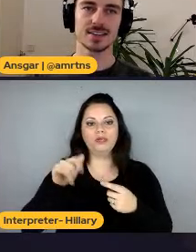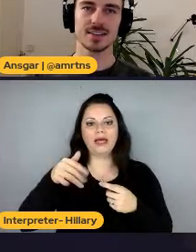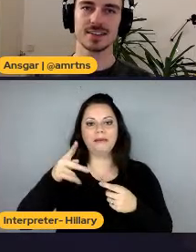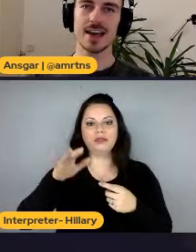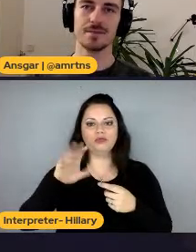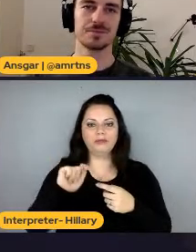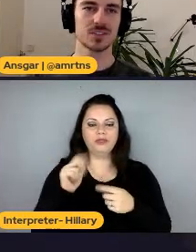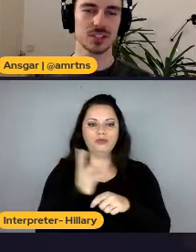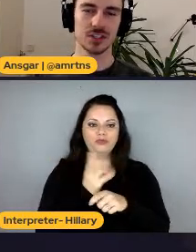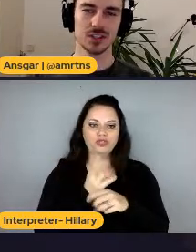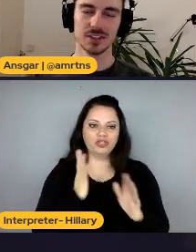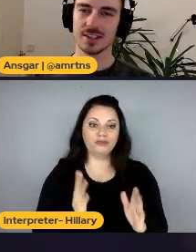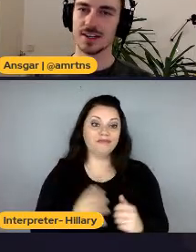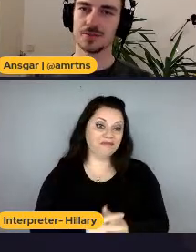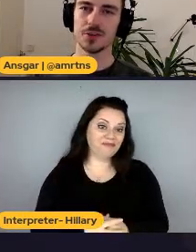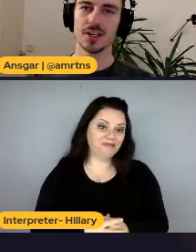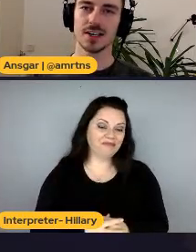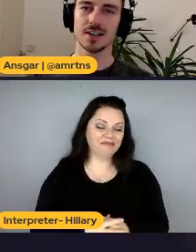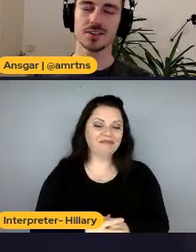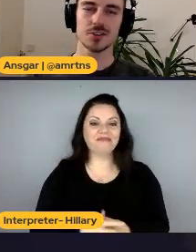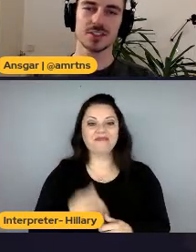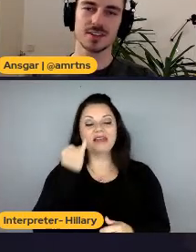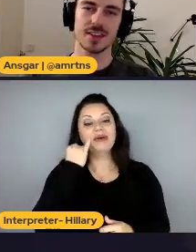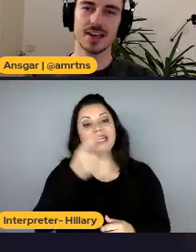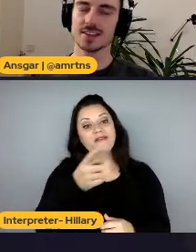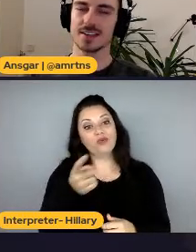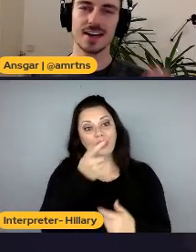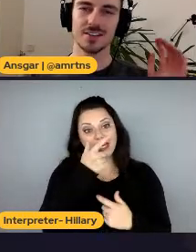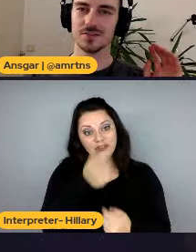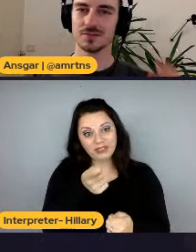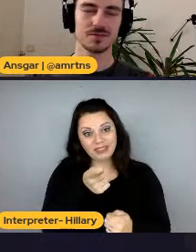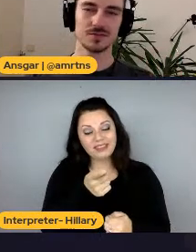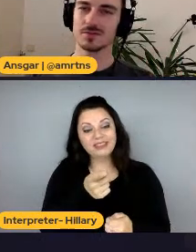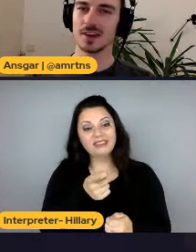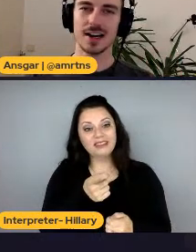And so if you're interested in that,